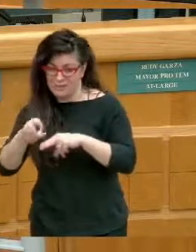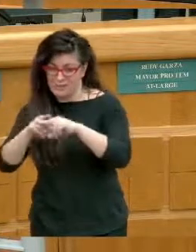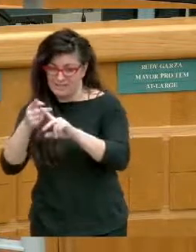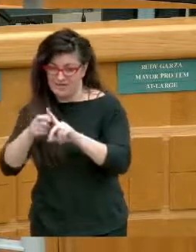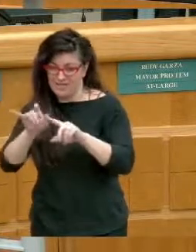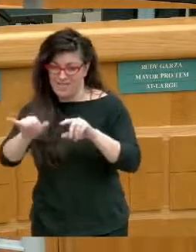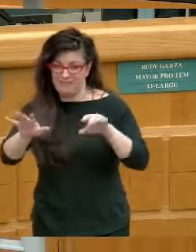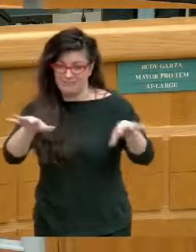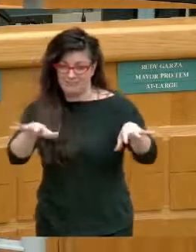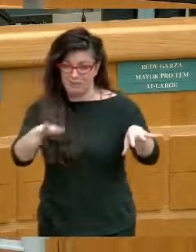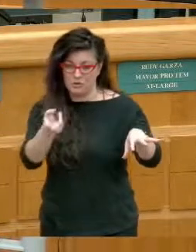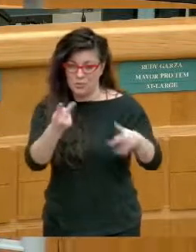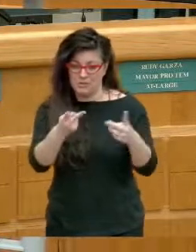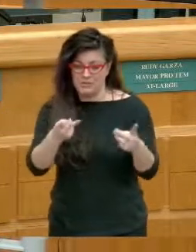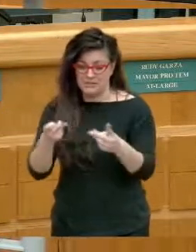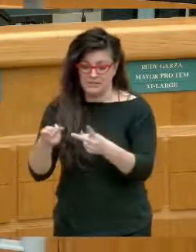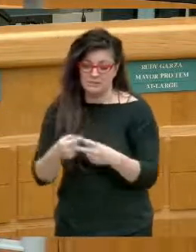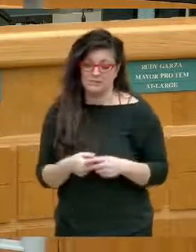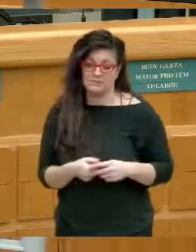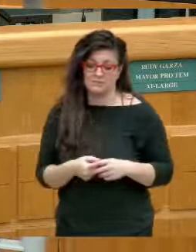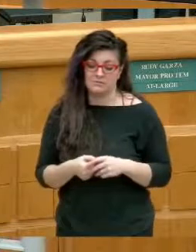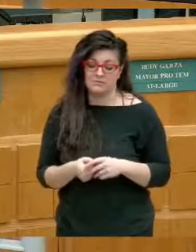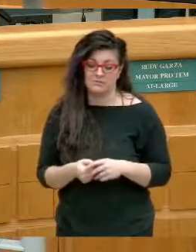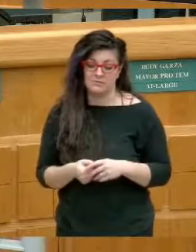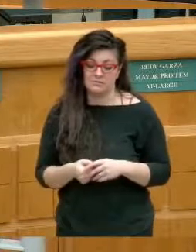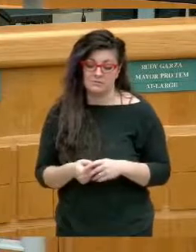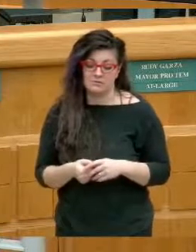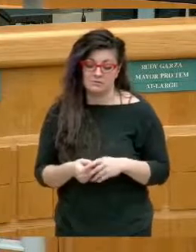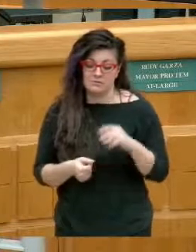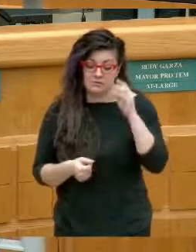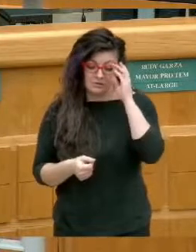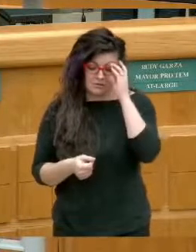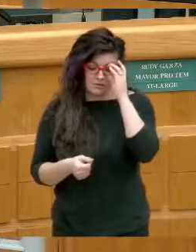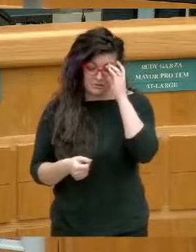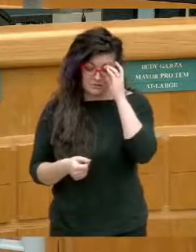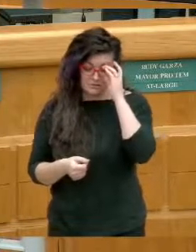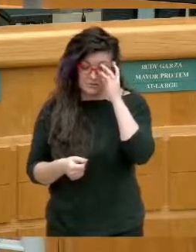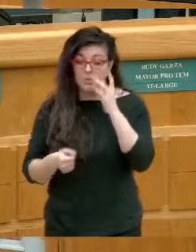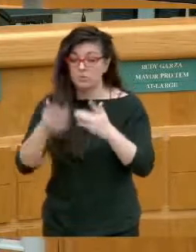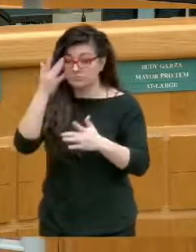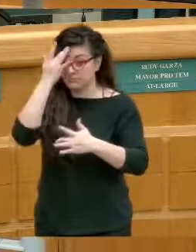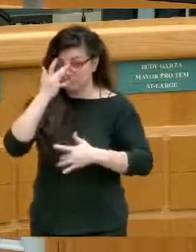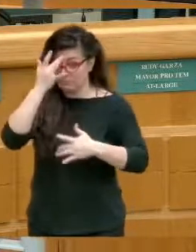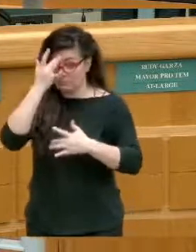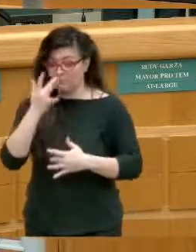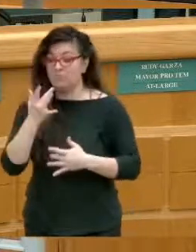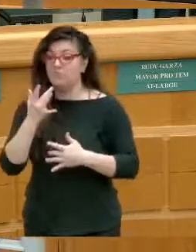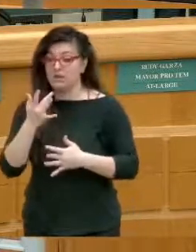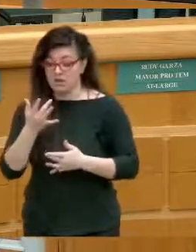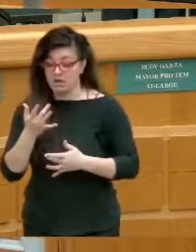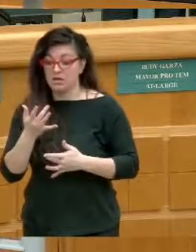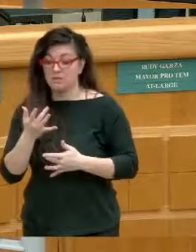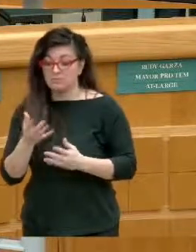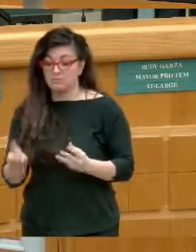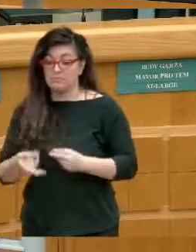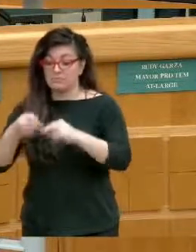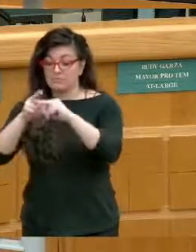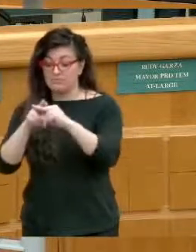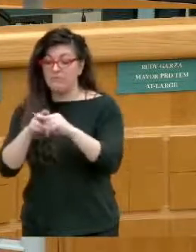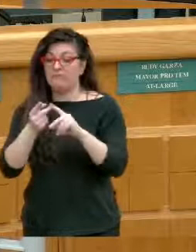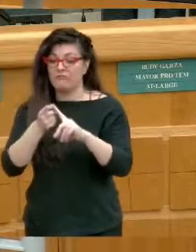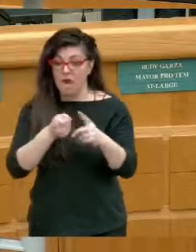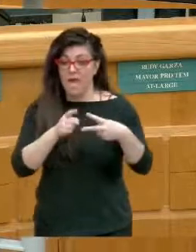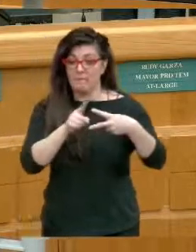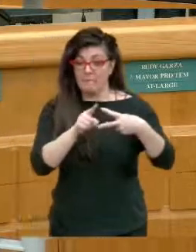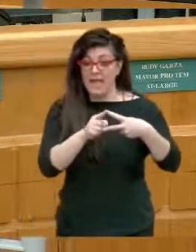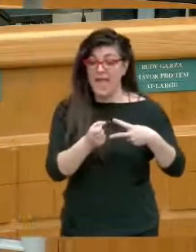from a highly localized increase in both the rate of transmission and the number of infections. And that's what